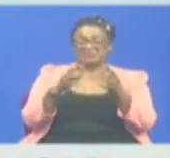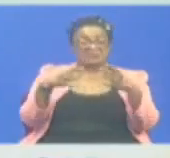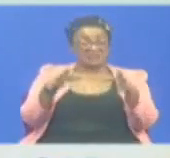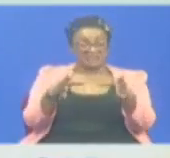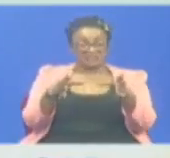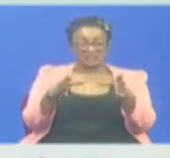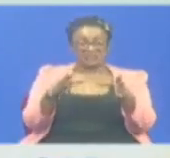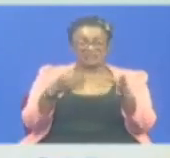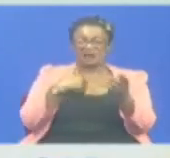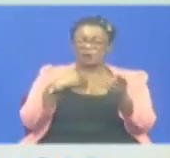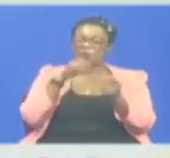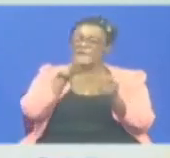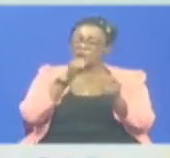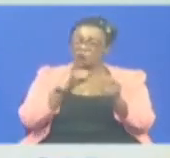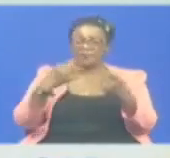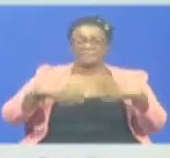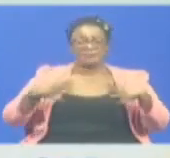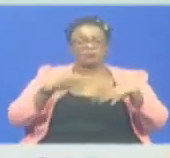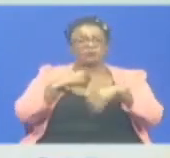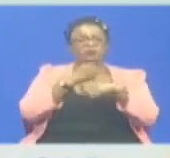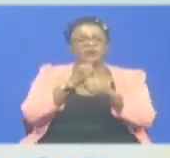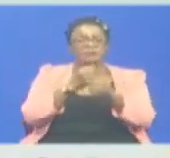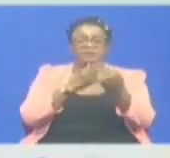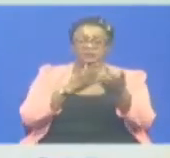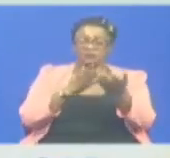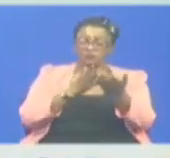senior citizens have been enjoying the pension